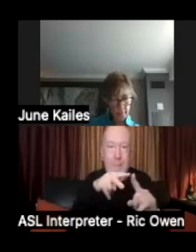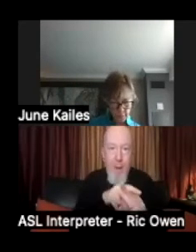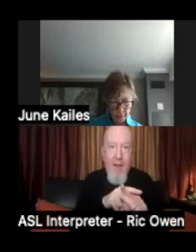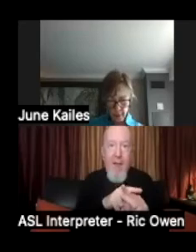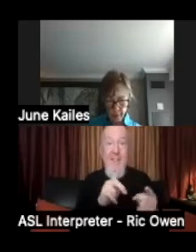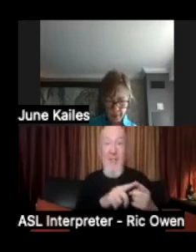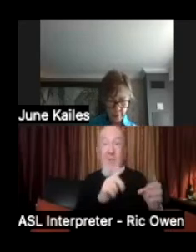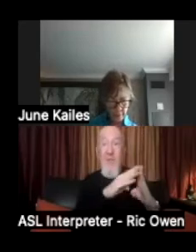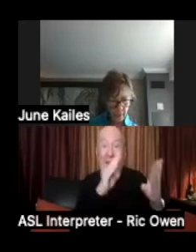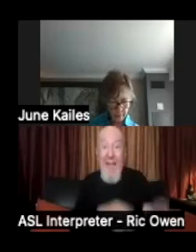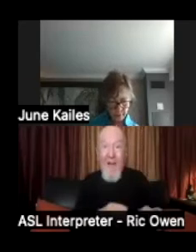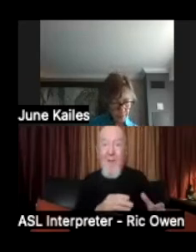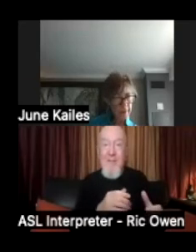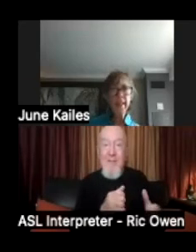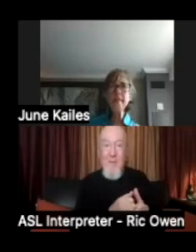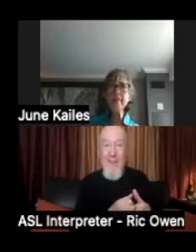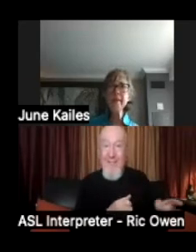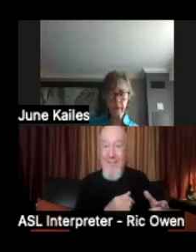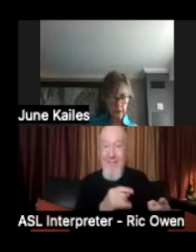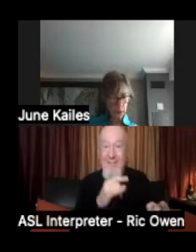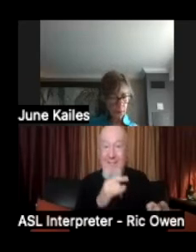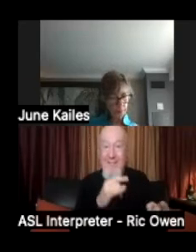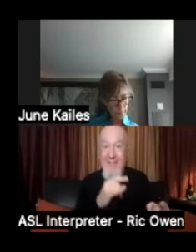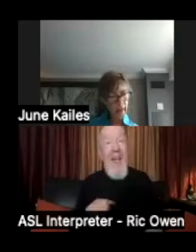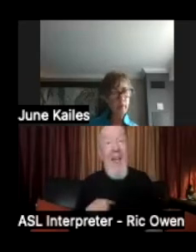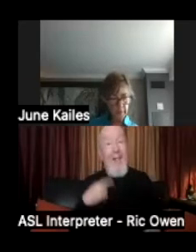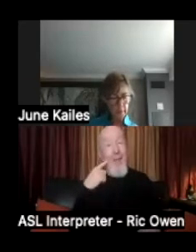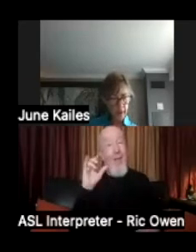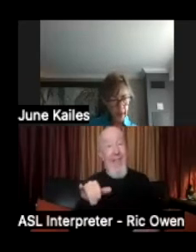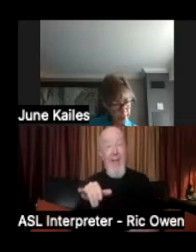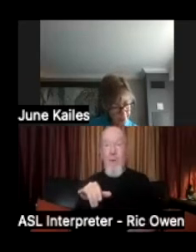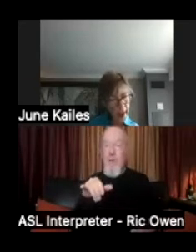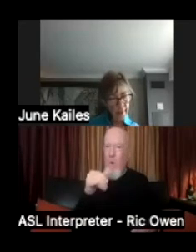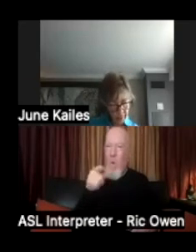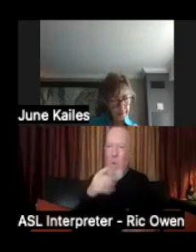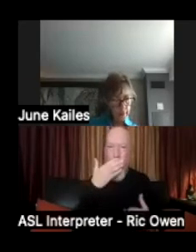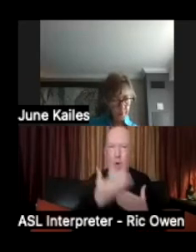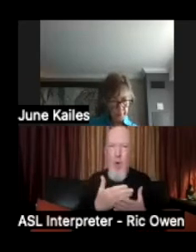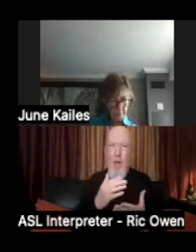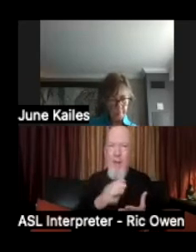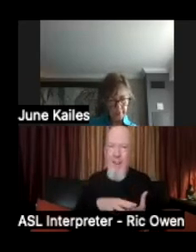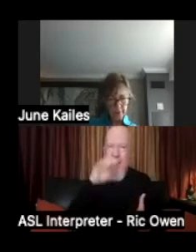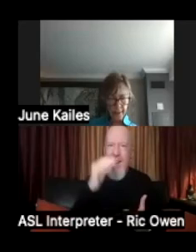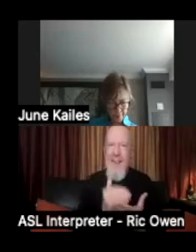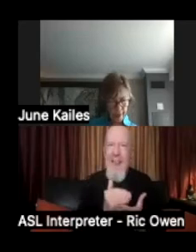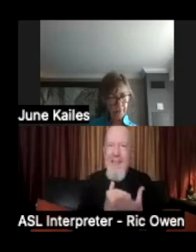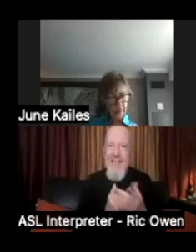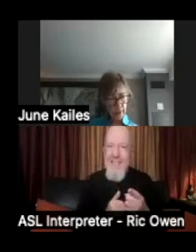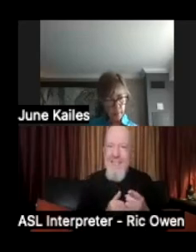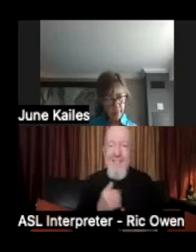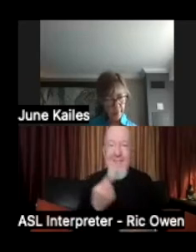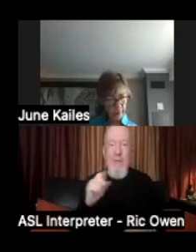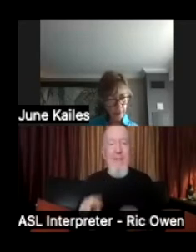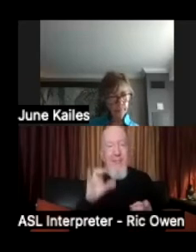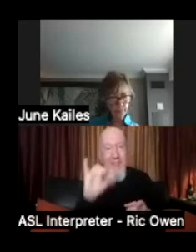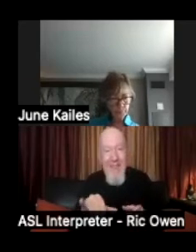that was a pretty good lesson for a TV episode. Anyways, that kind of specificity, that kind